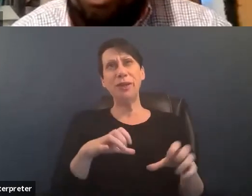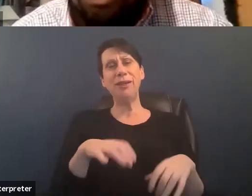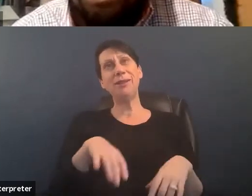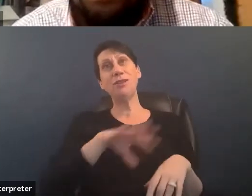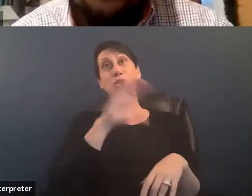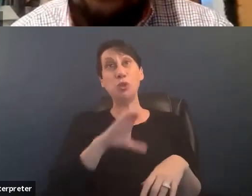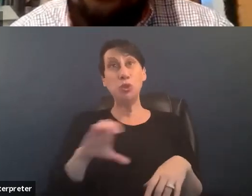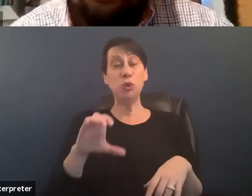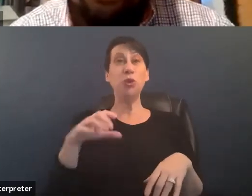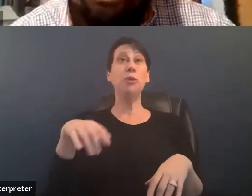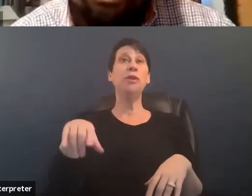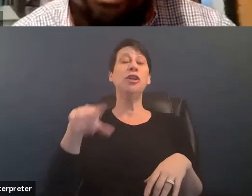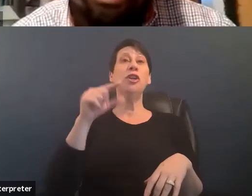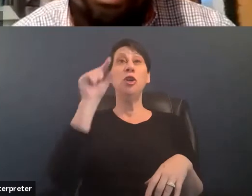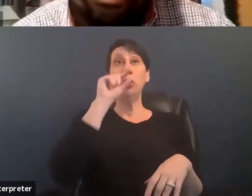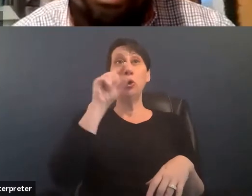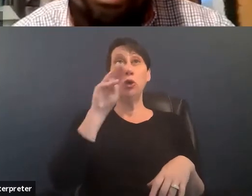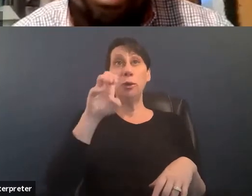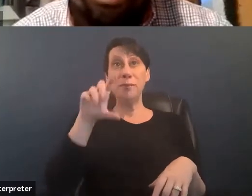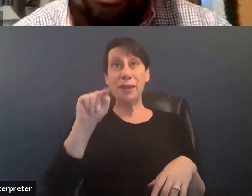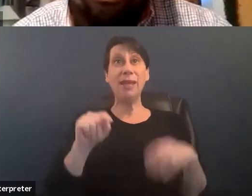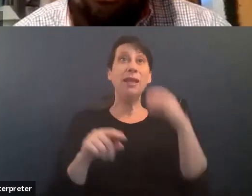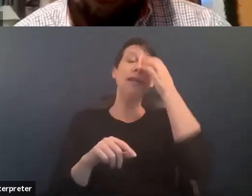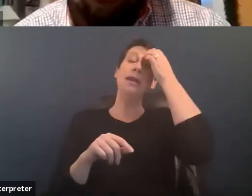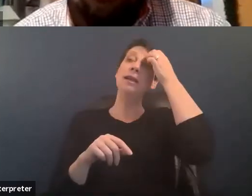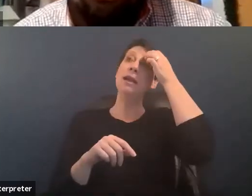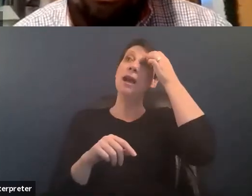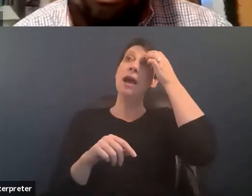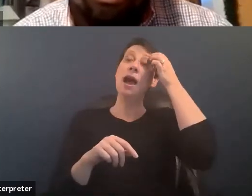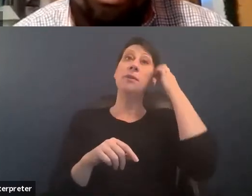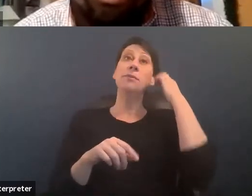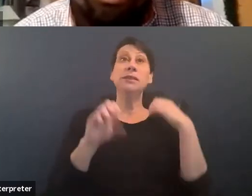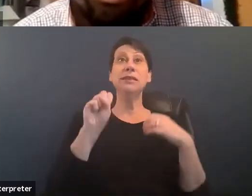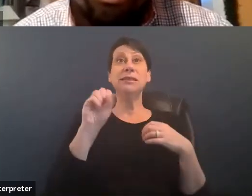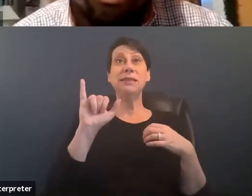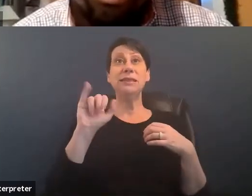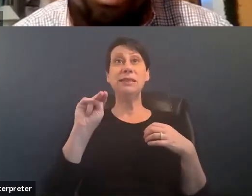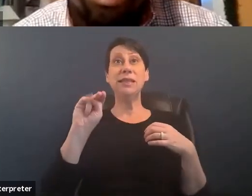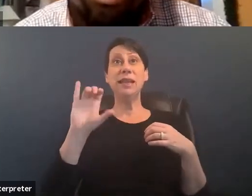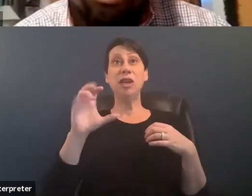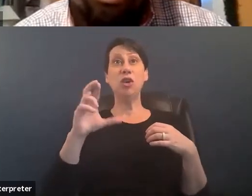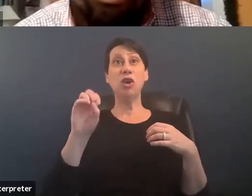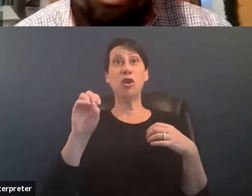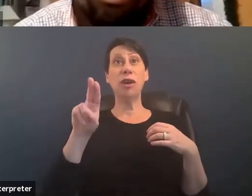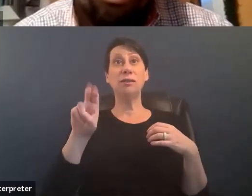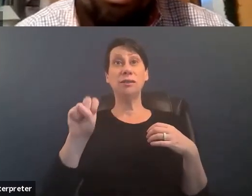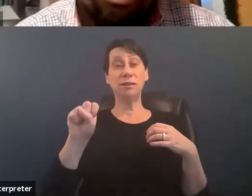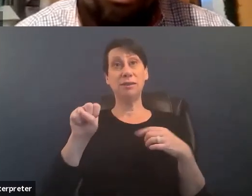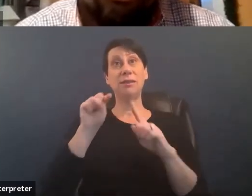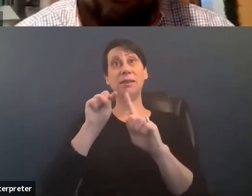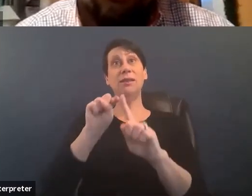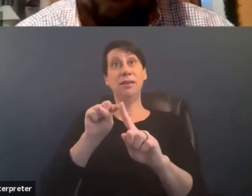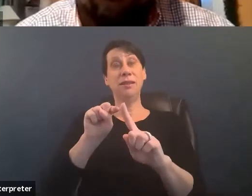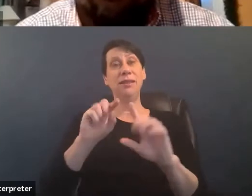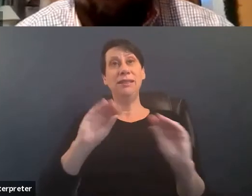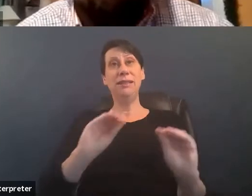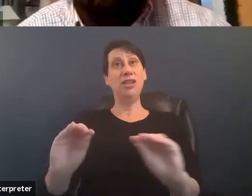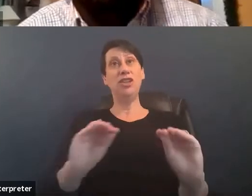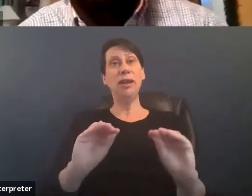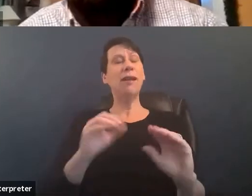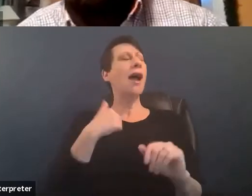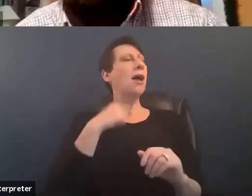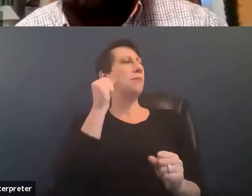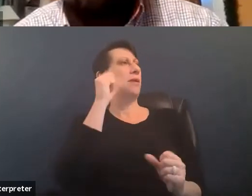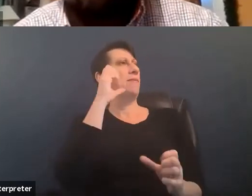Google Meet synchronous programming with teachers, which I've been really surprised that teachers have been as open to that